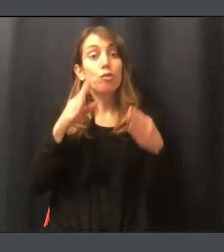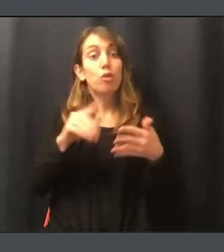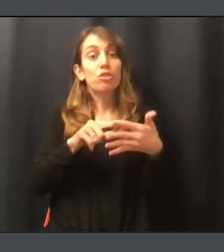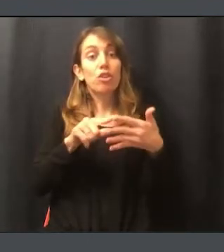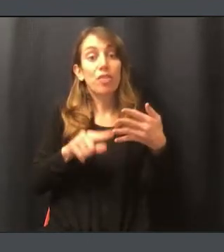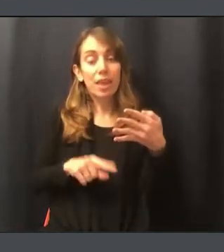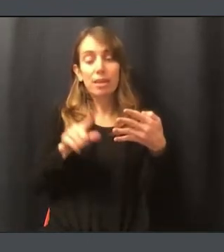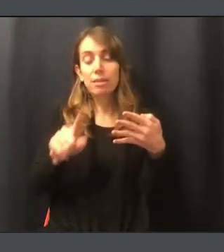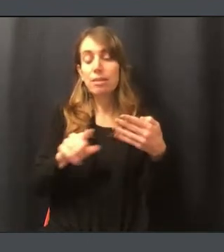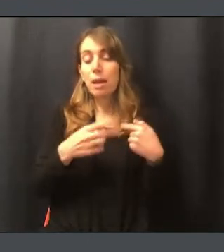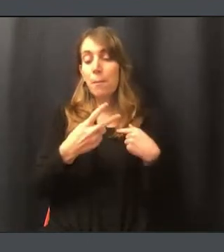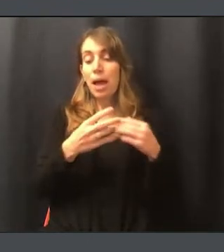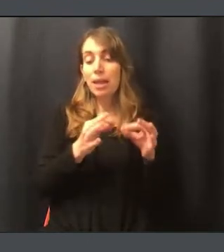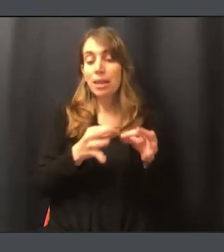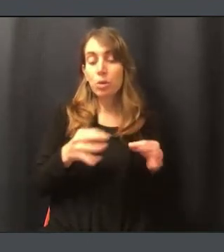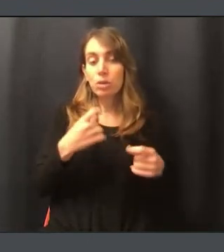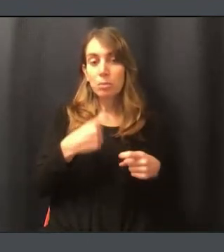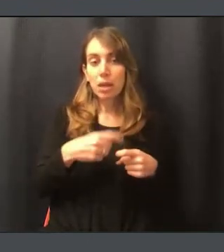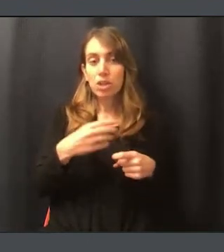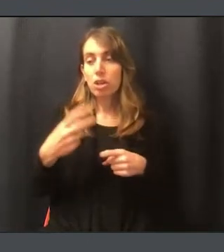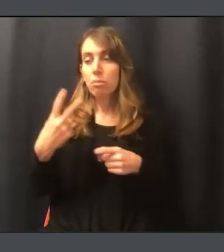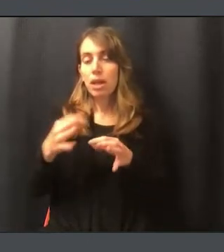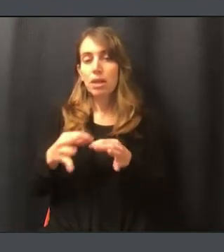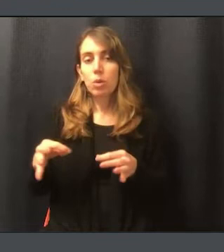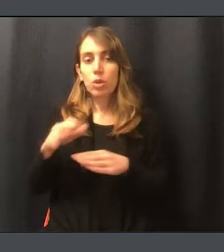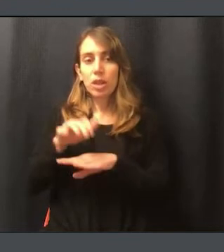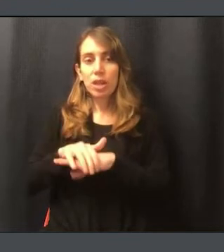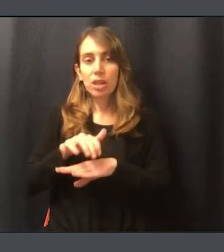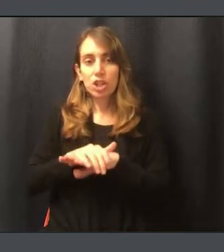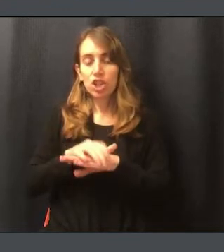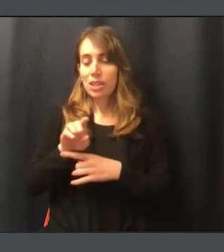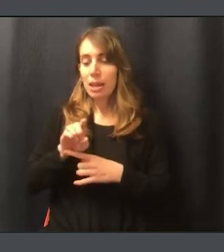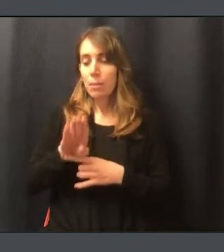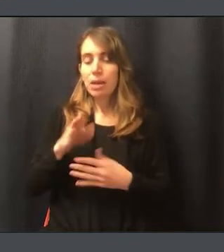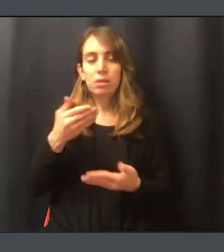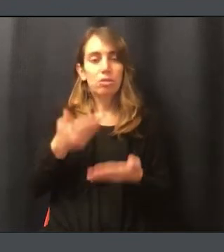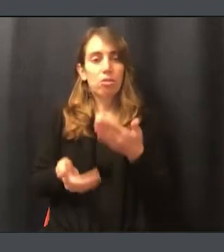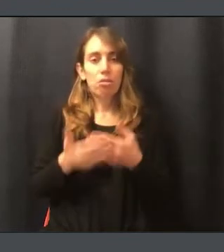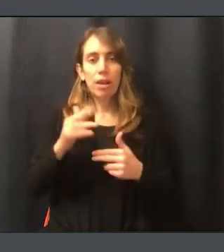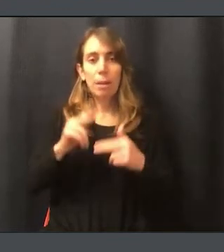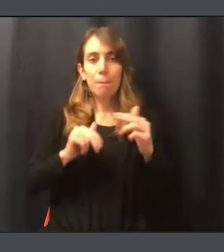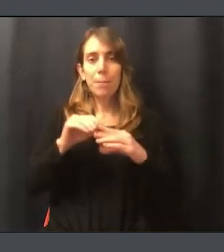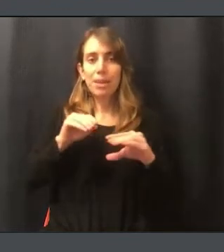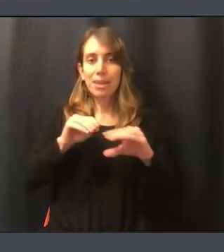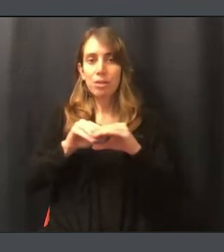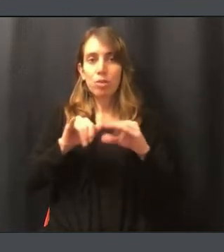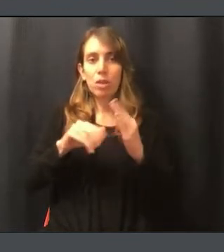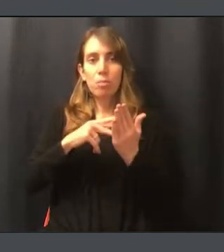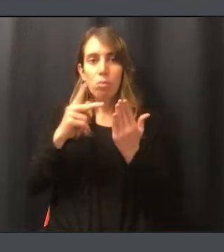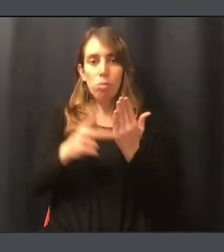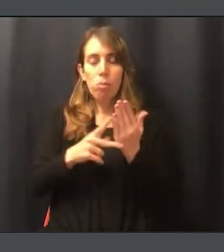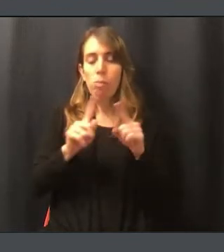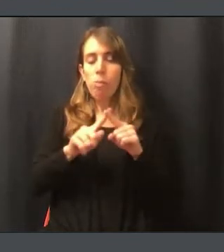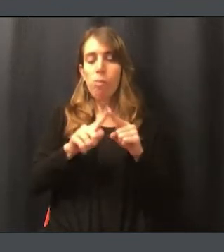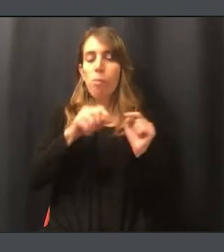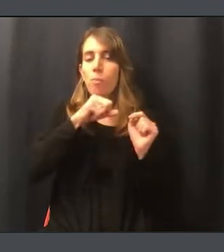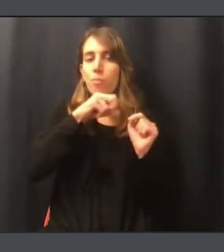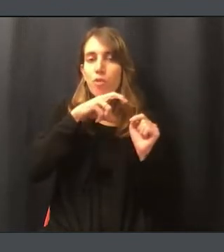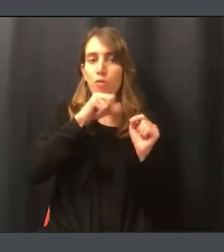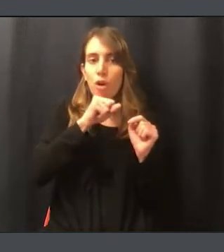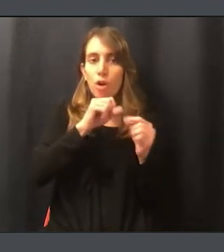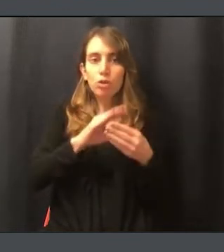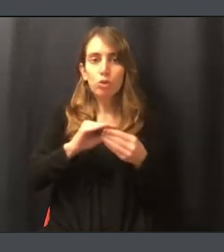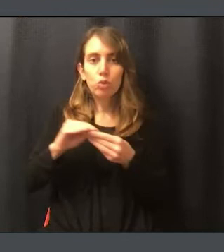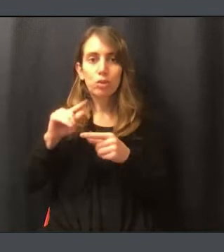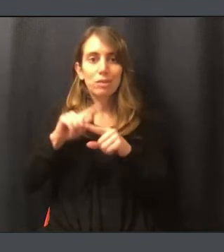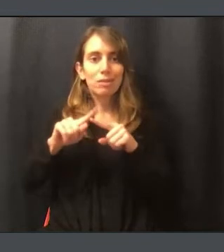are the bilingual Spanish and the bilingual English story retail databases built into this program. These are the different frog stories that are included, the different age ranges, and